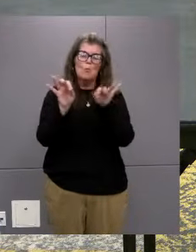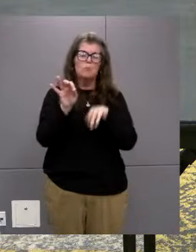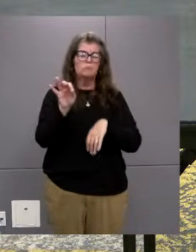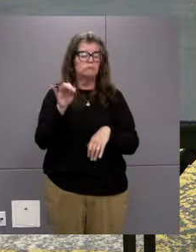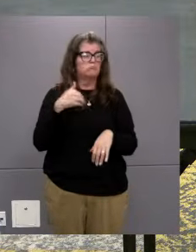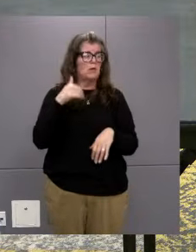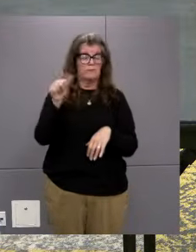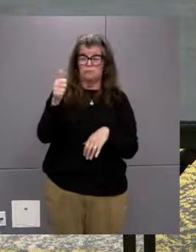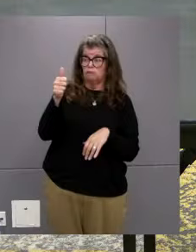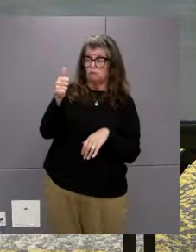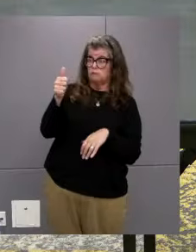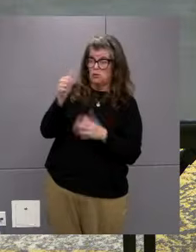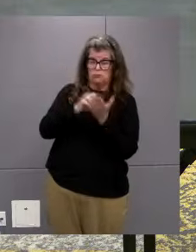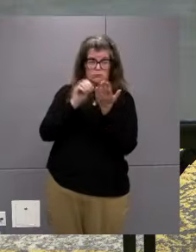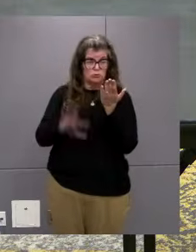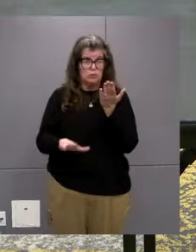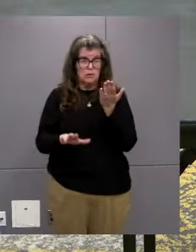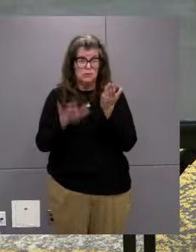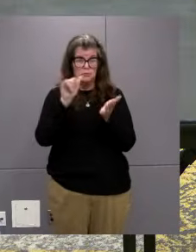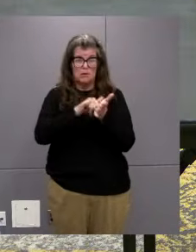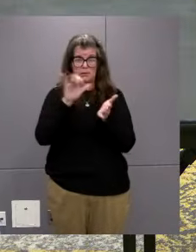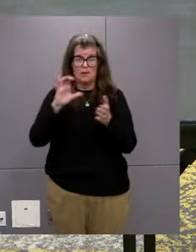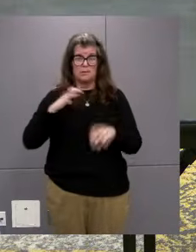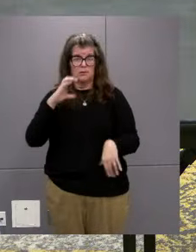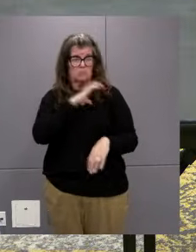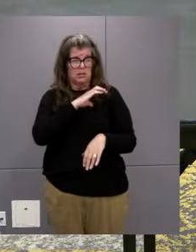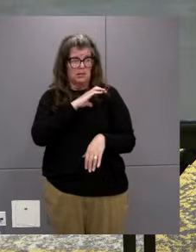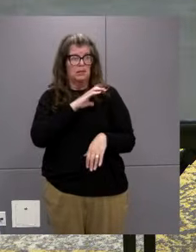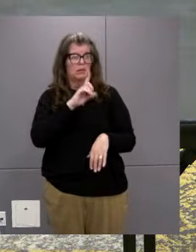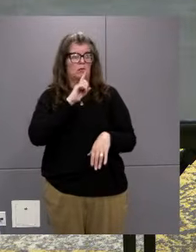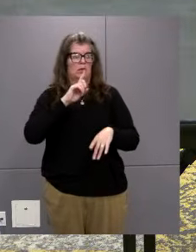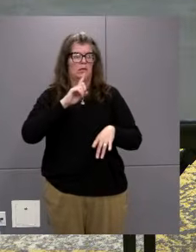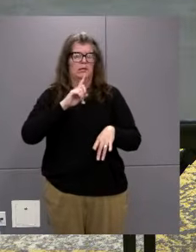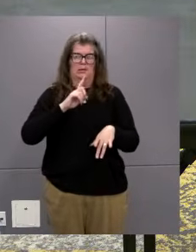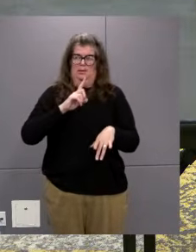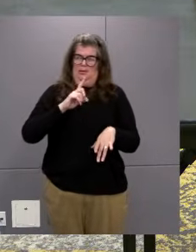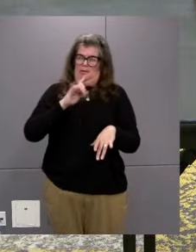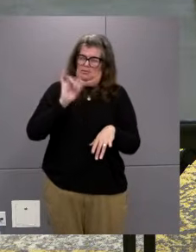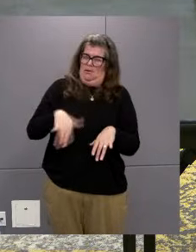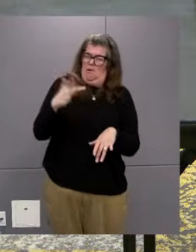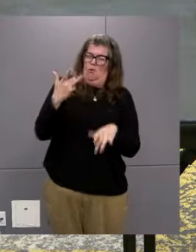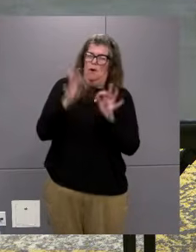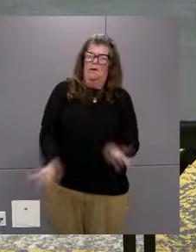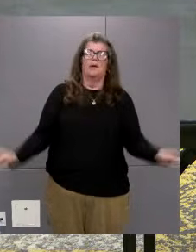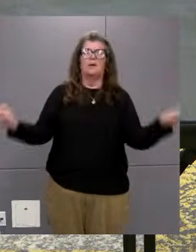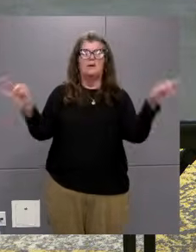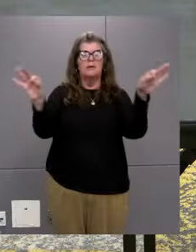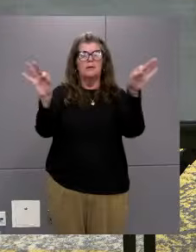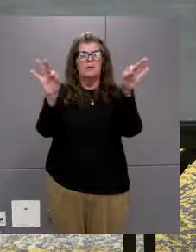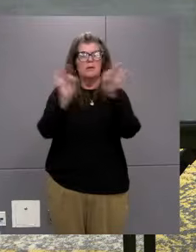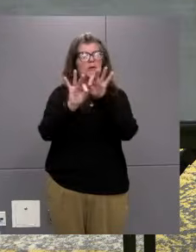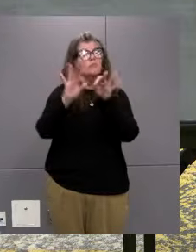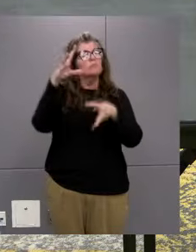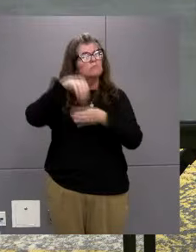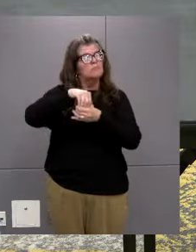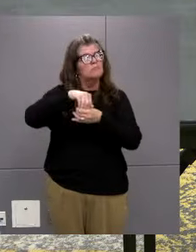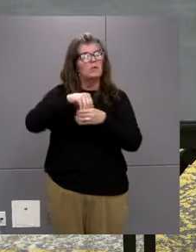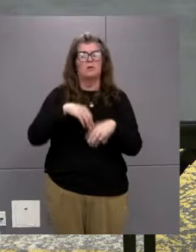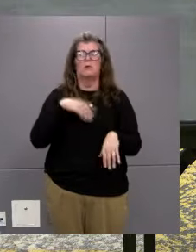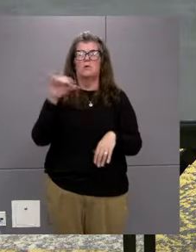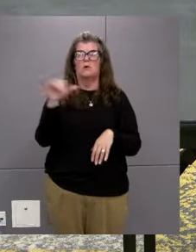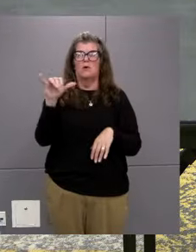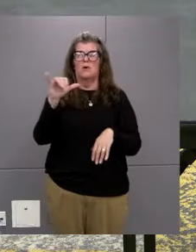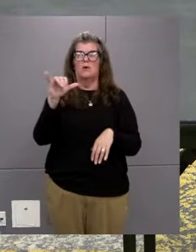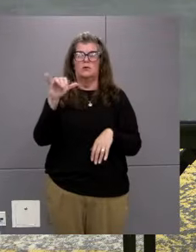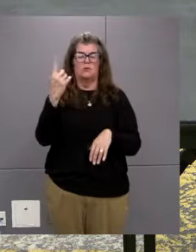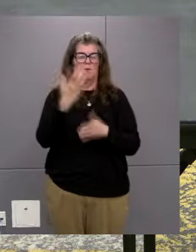us that serve on that even puts more of a bearing of why it's so important for us to be in that. So I will say one thing I also learned is Marcus will